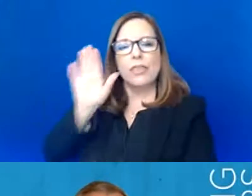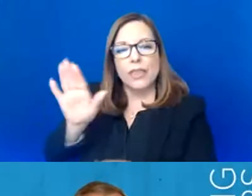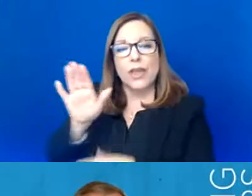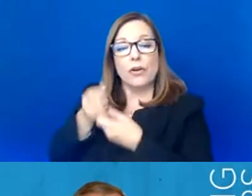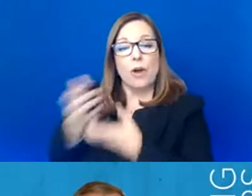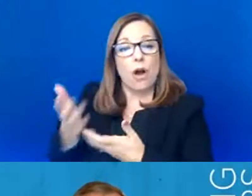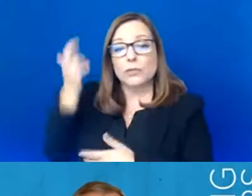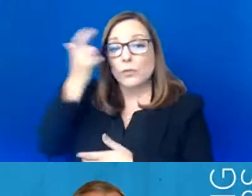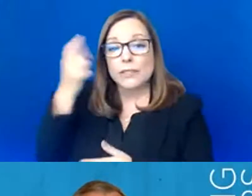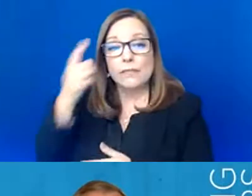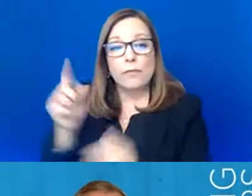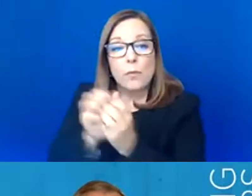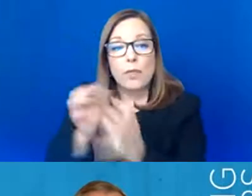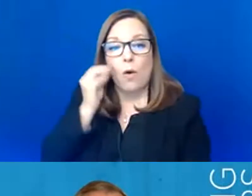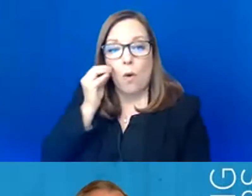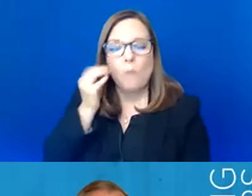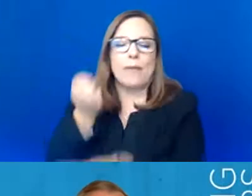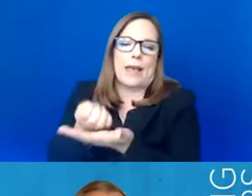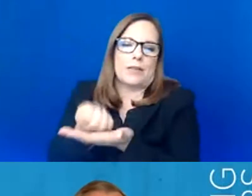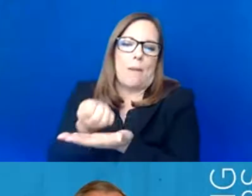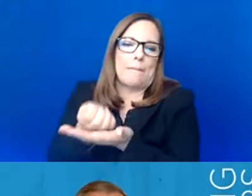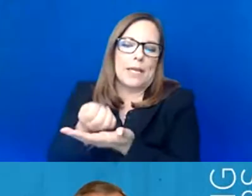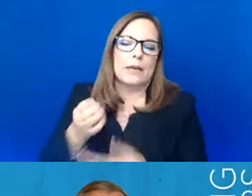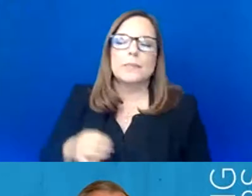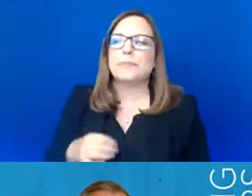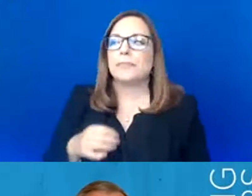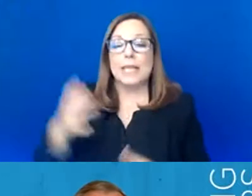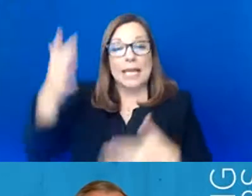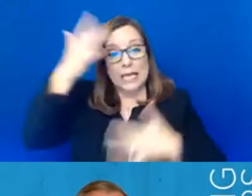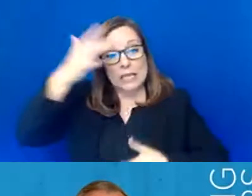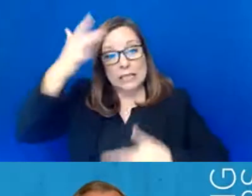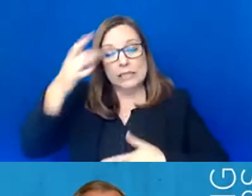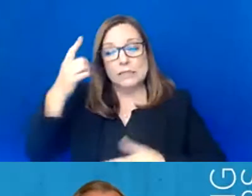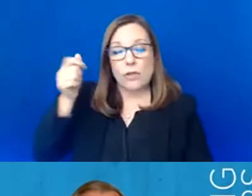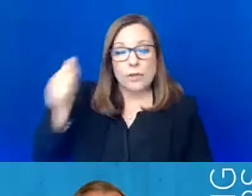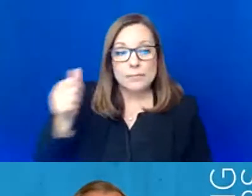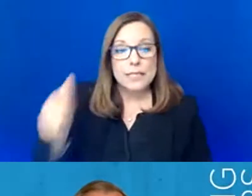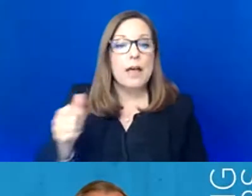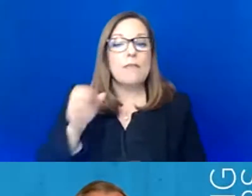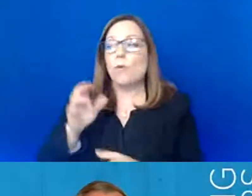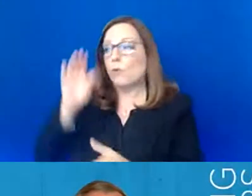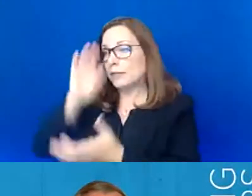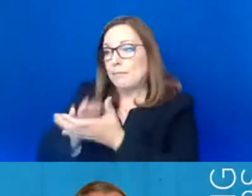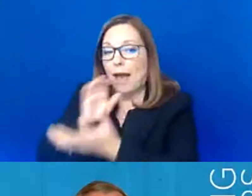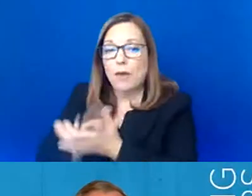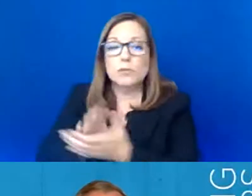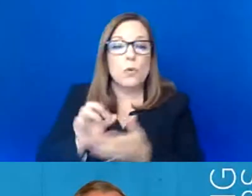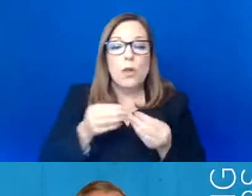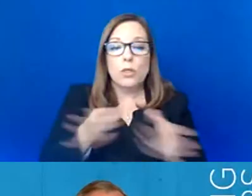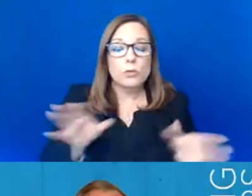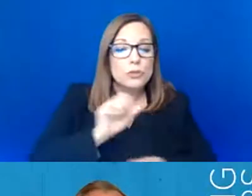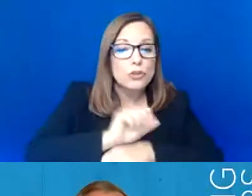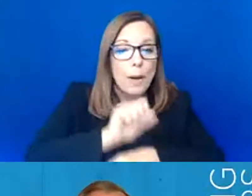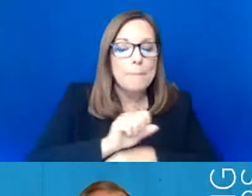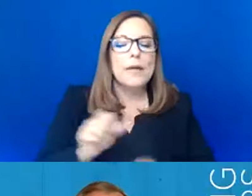the homelessness. So illness for themselves, illness of a spouse, loss of a job,